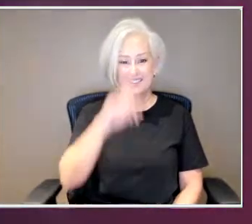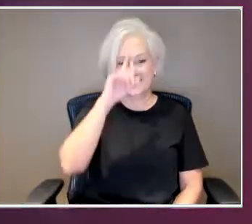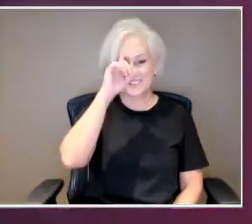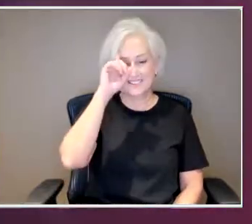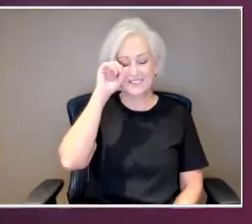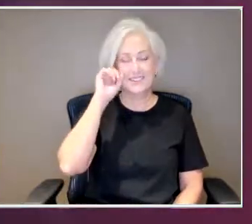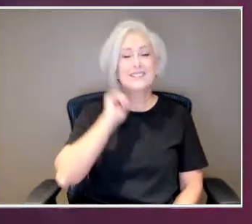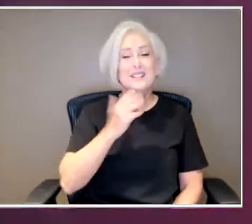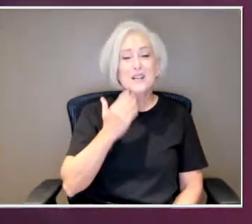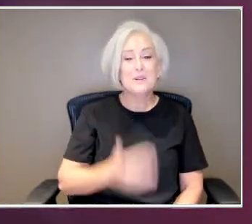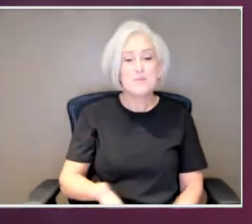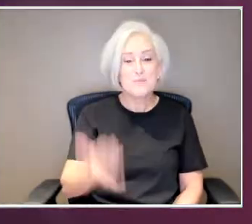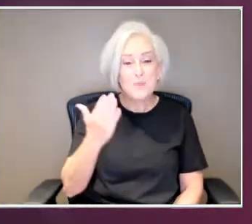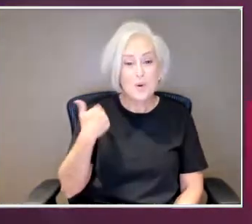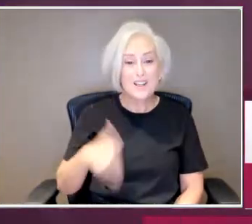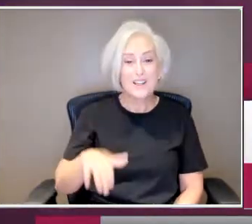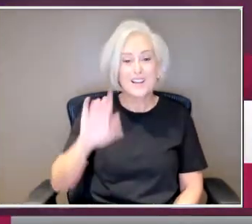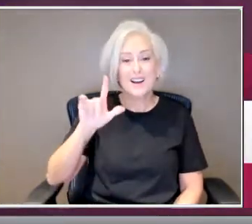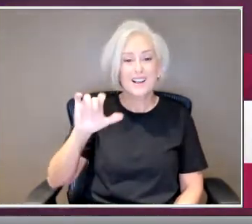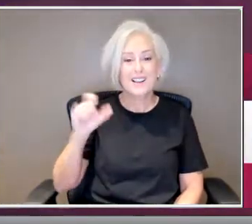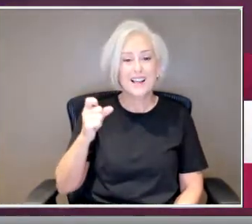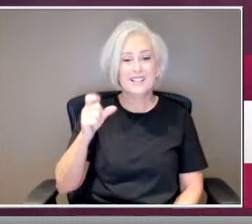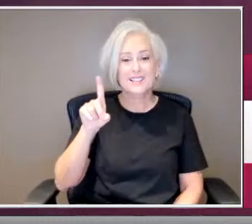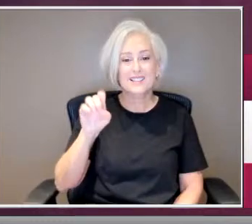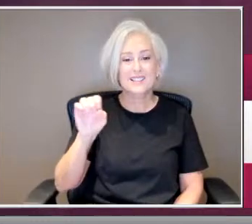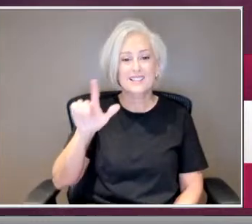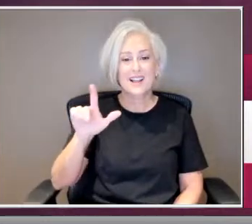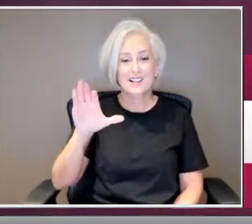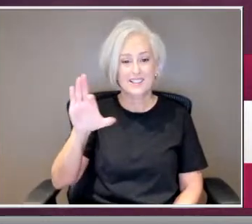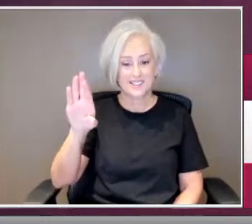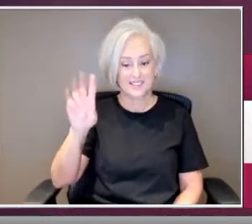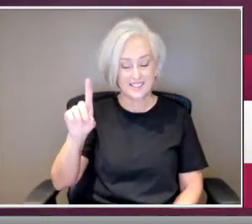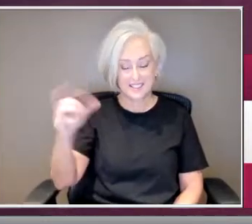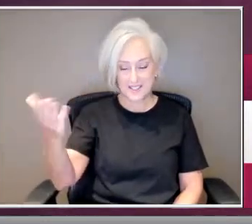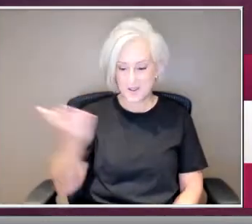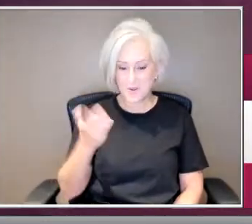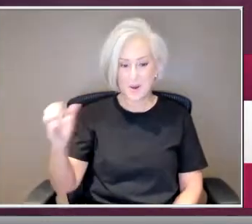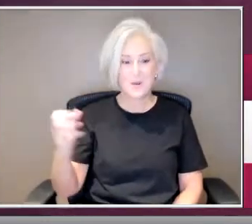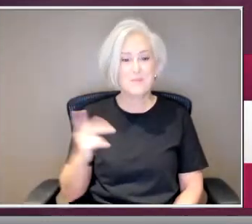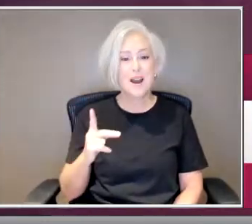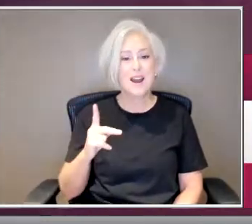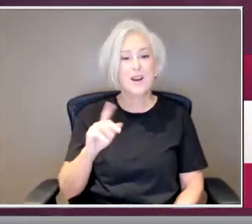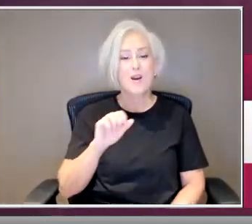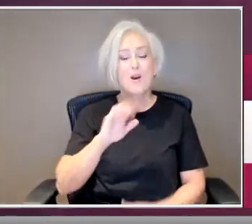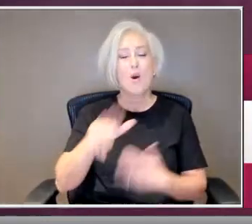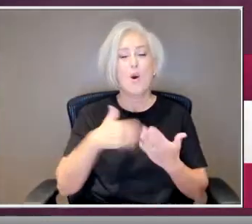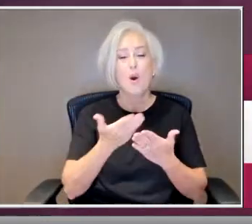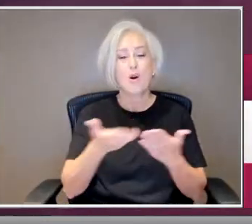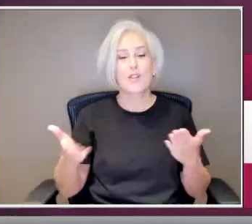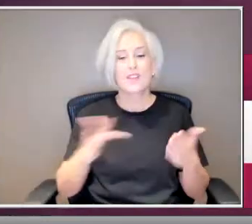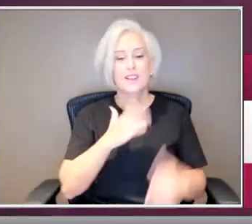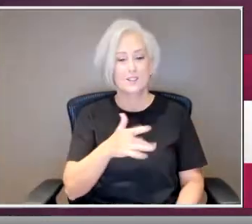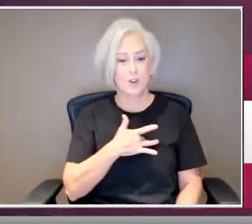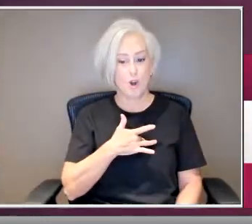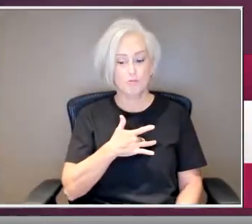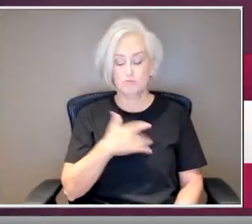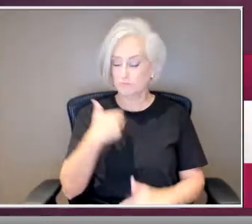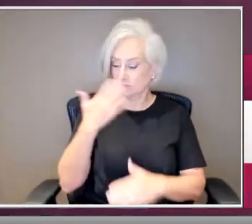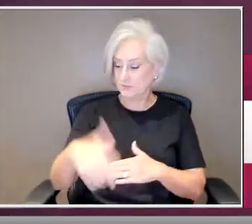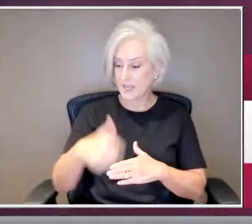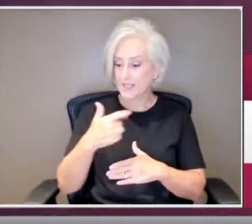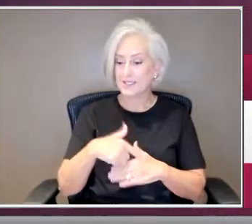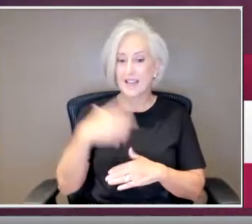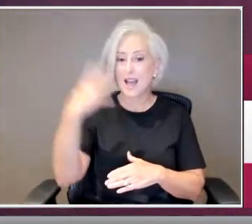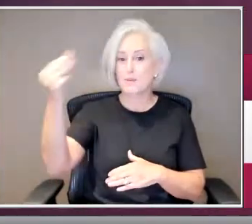Good morning, I'm Alexis Del Cid. Welcome back to All Things Heart. Next time you're out running errands, look around you because you'll see crossbody bags